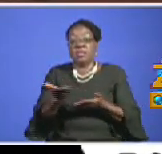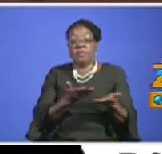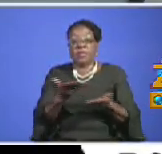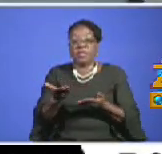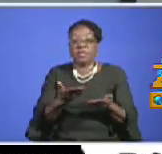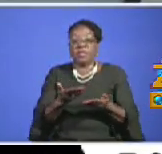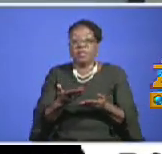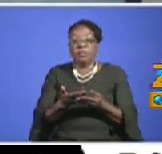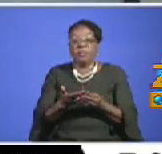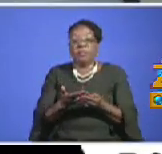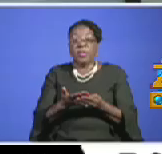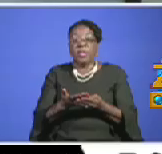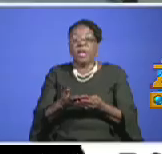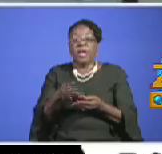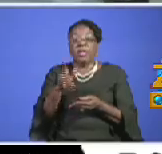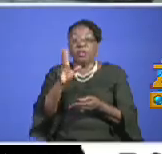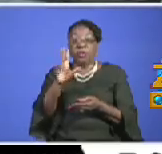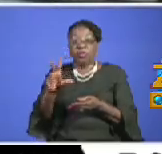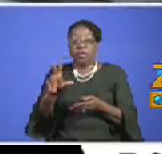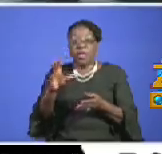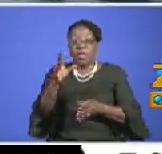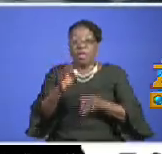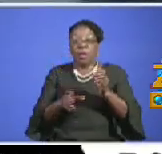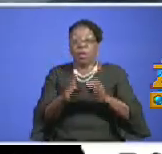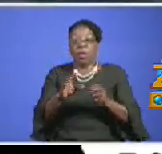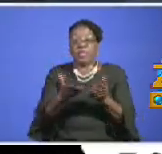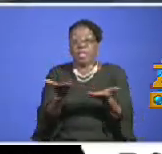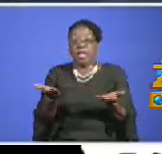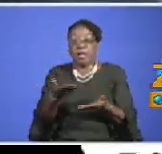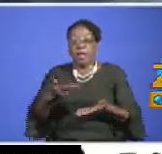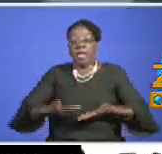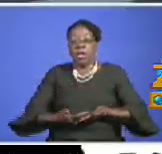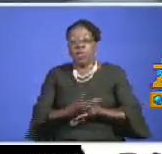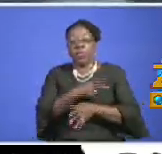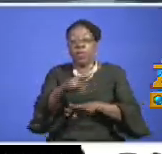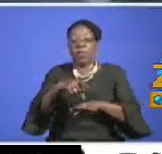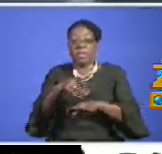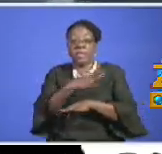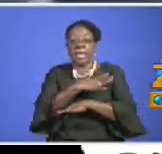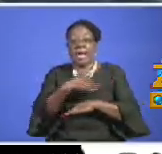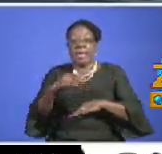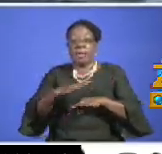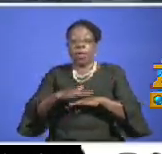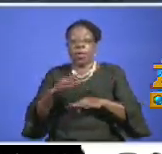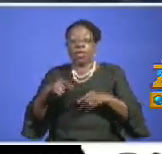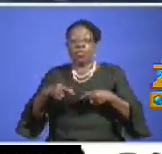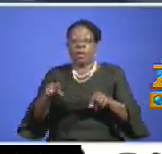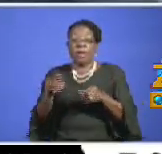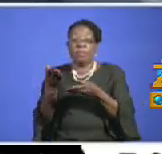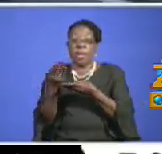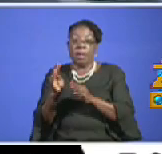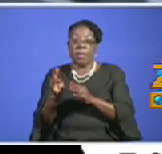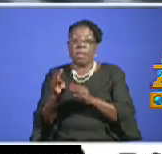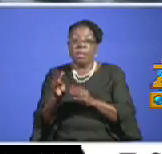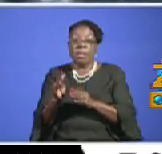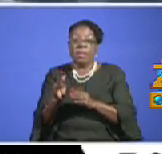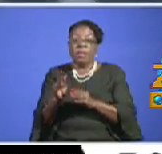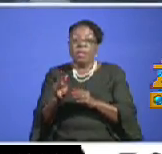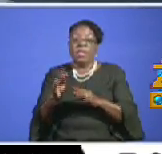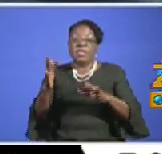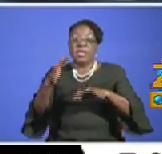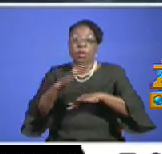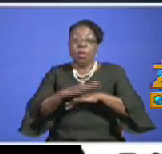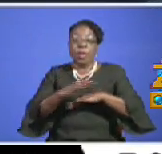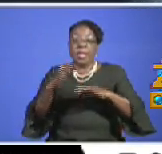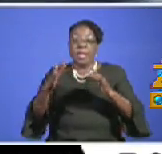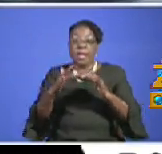legal advocates at the three courts here in New Providence and on Grand Bahama. Court President Indira Demerit Francis says the digitization